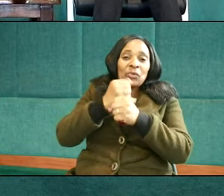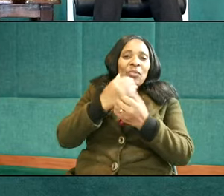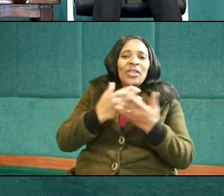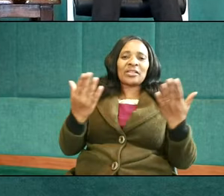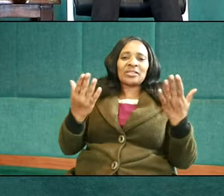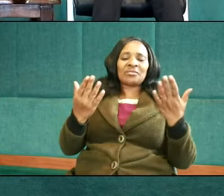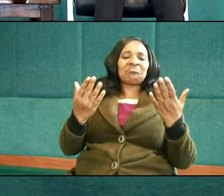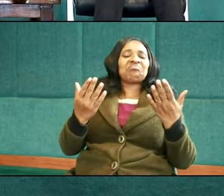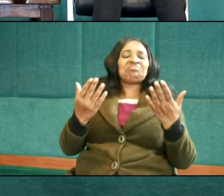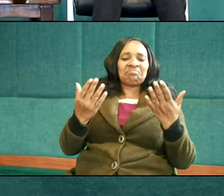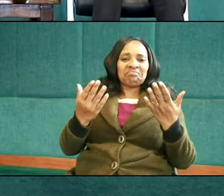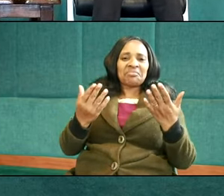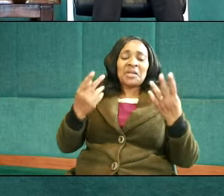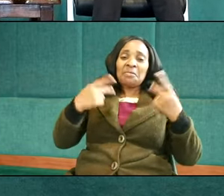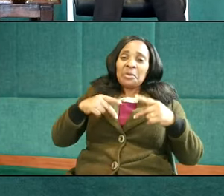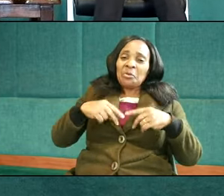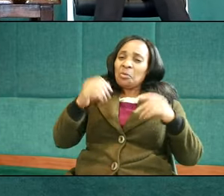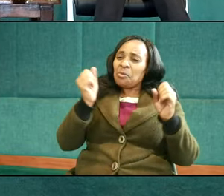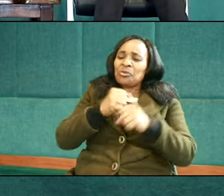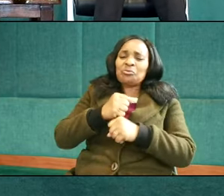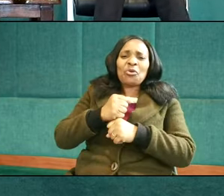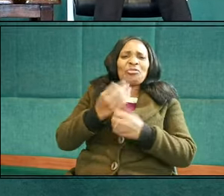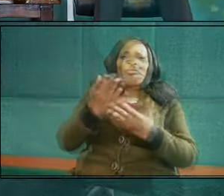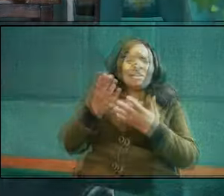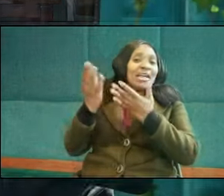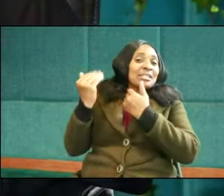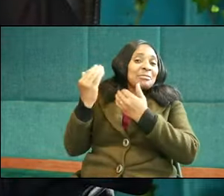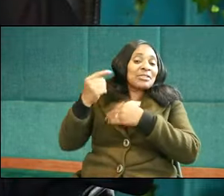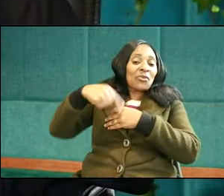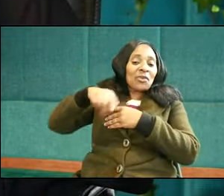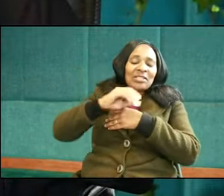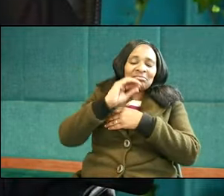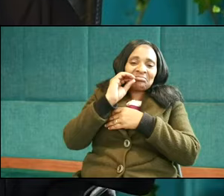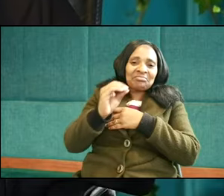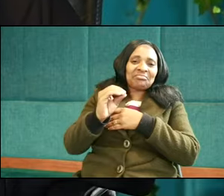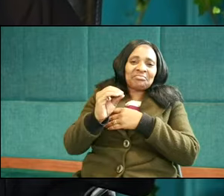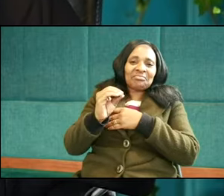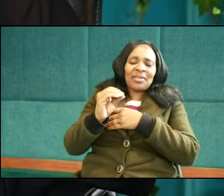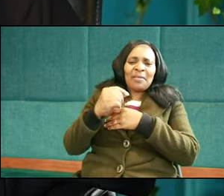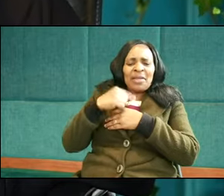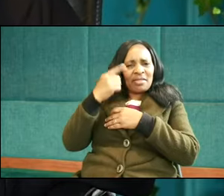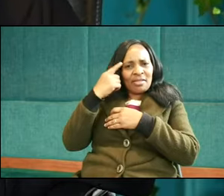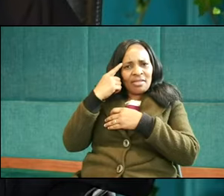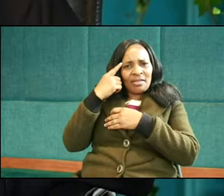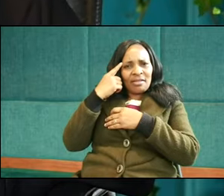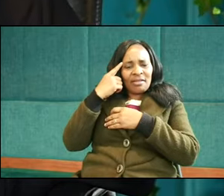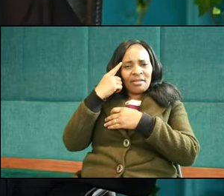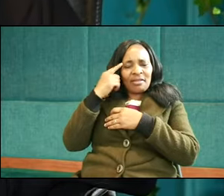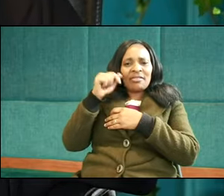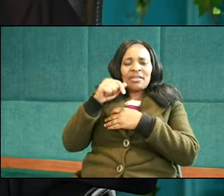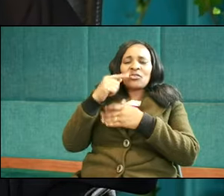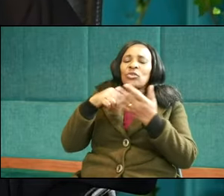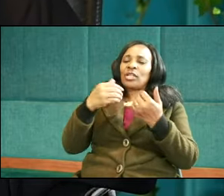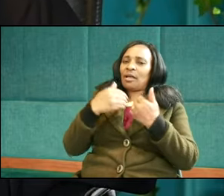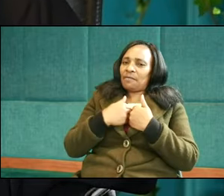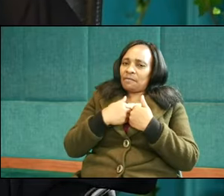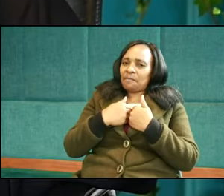that people would not likely expect of us. And I think that's where Solomon